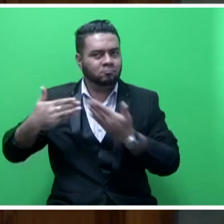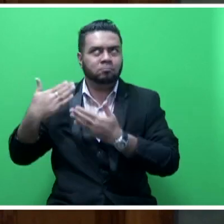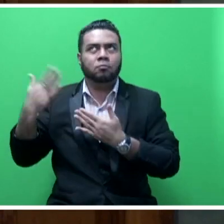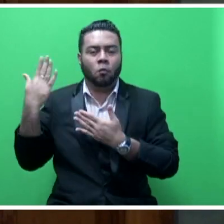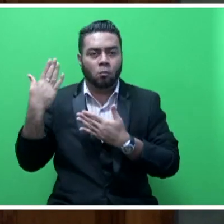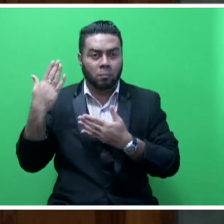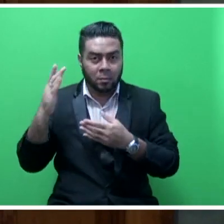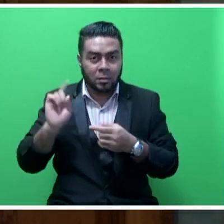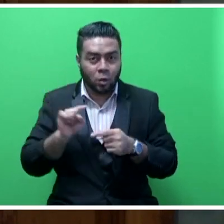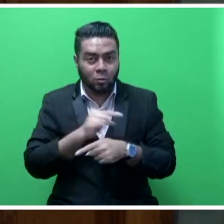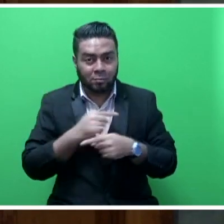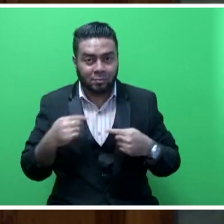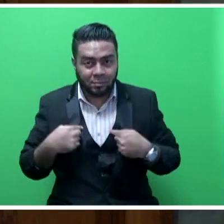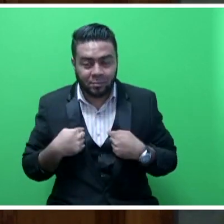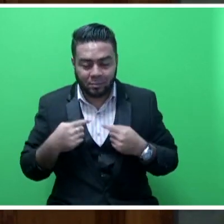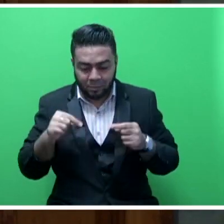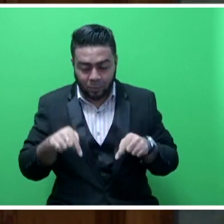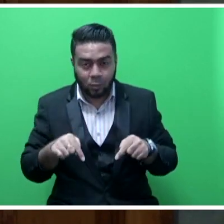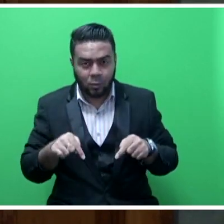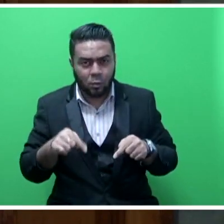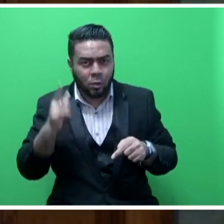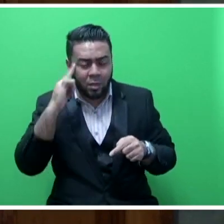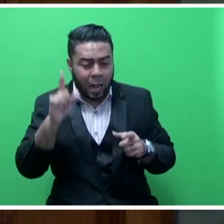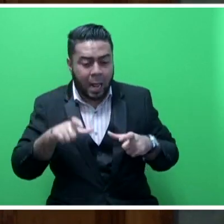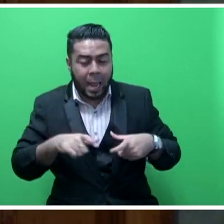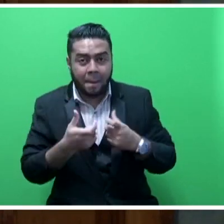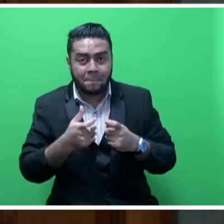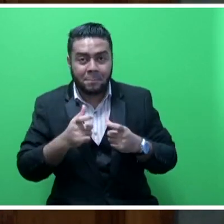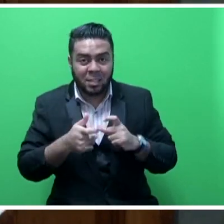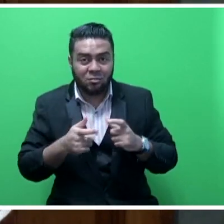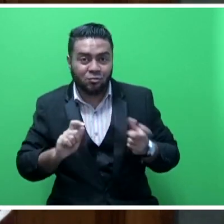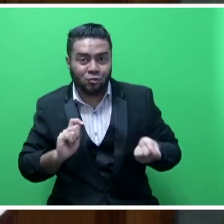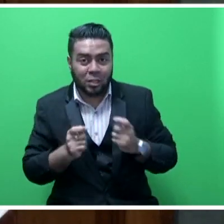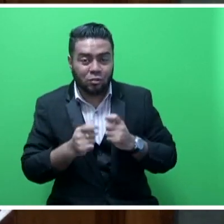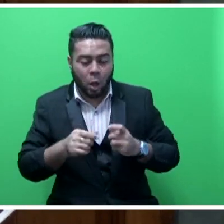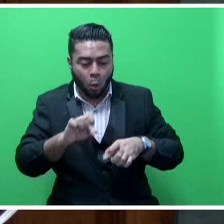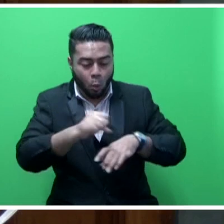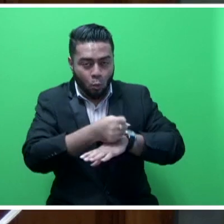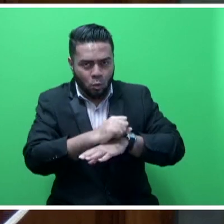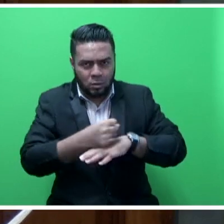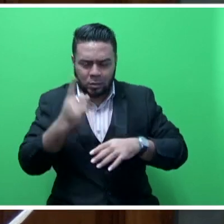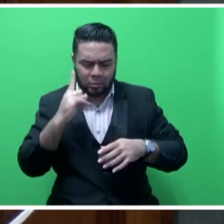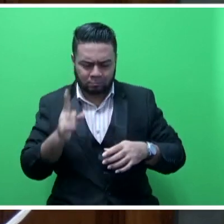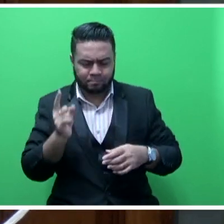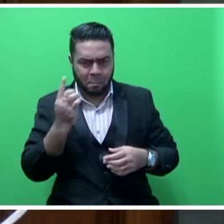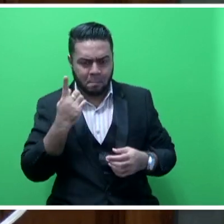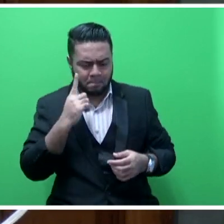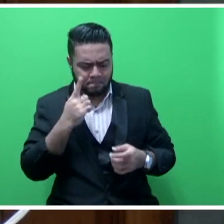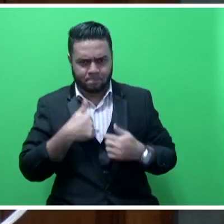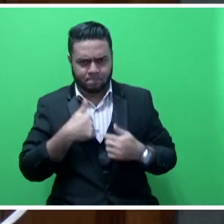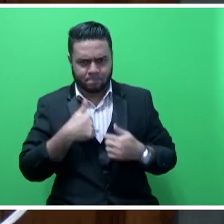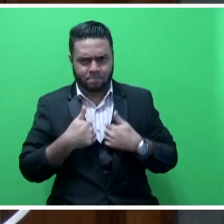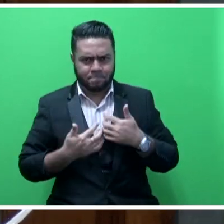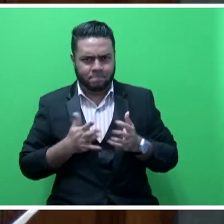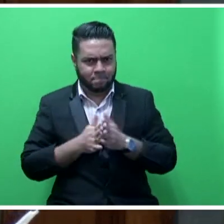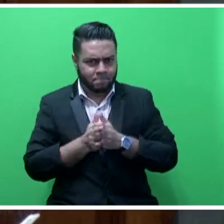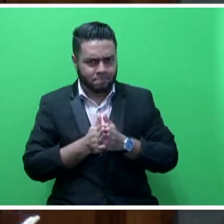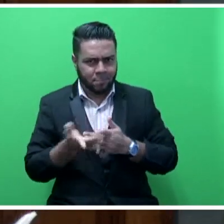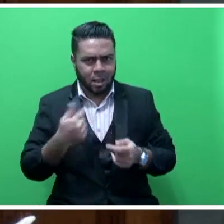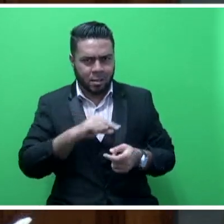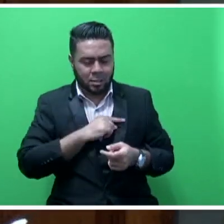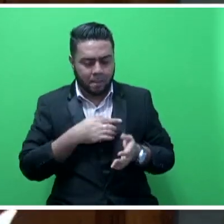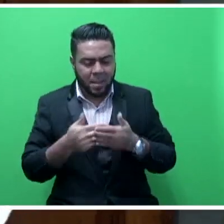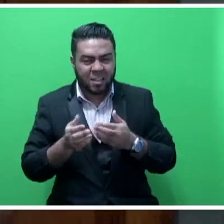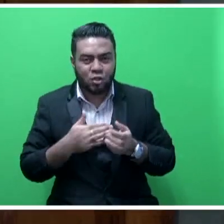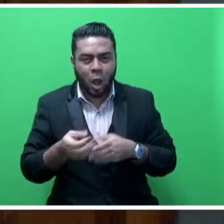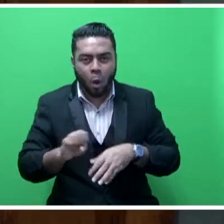The intensifying impact of climate change on our ocean is compelling us to review our approaches in managing our oceans